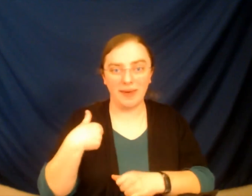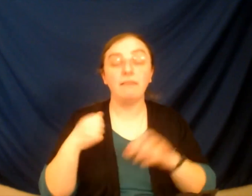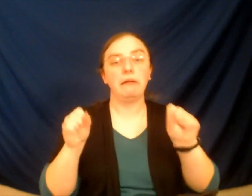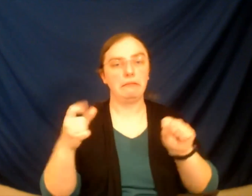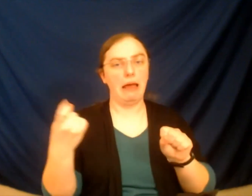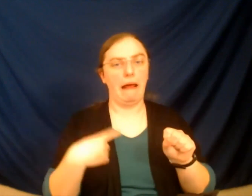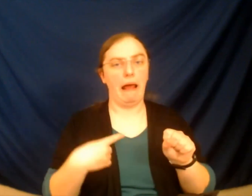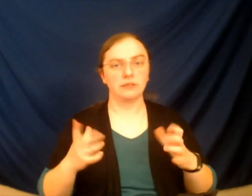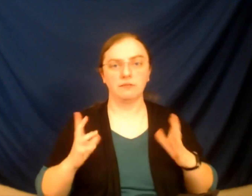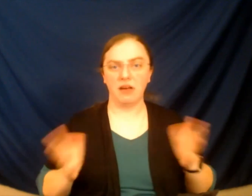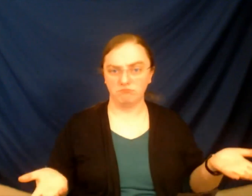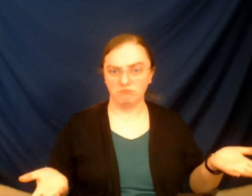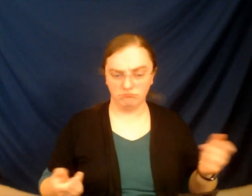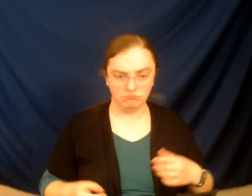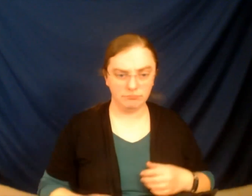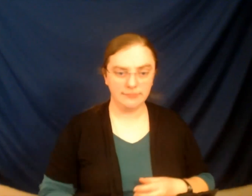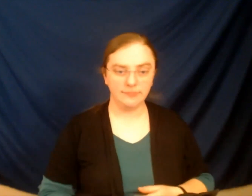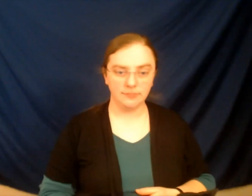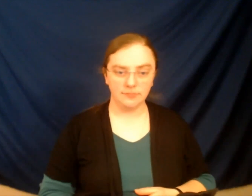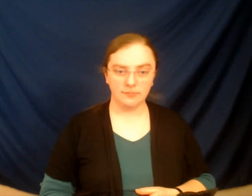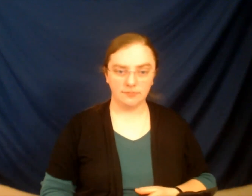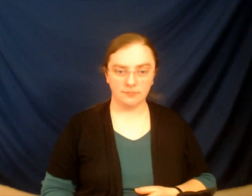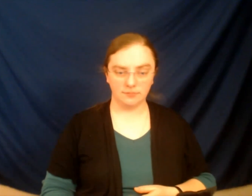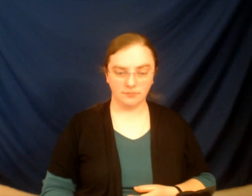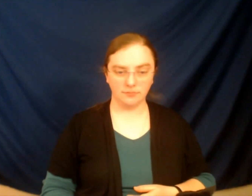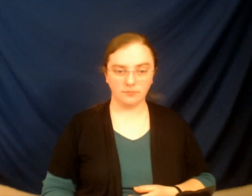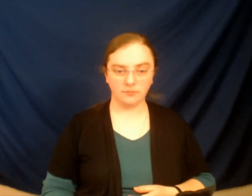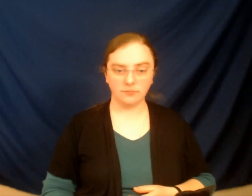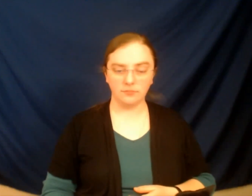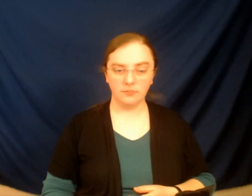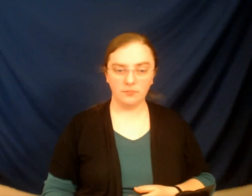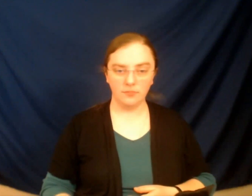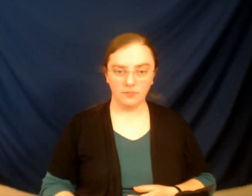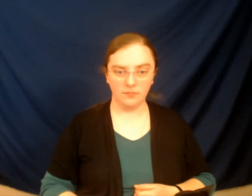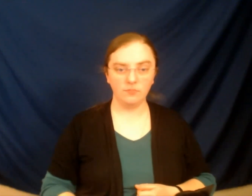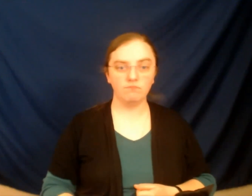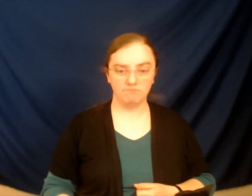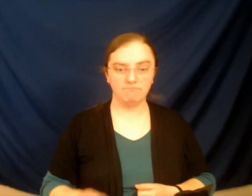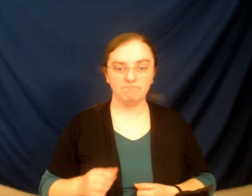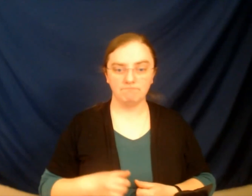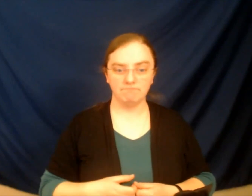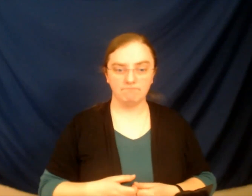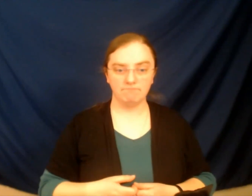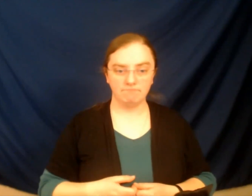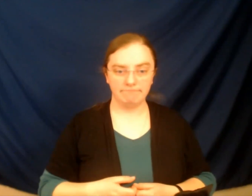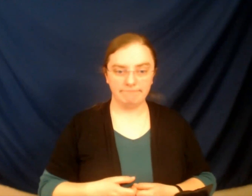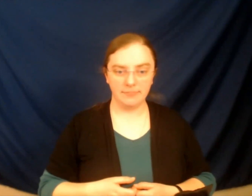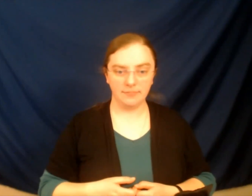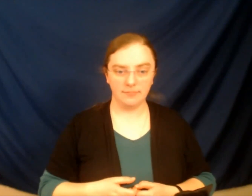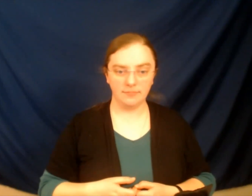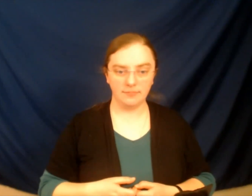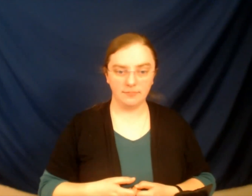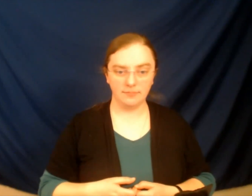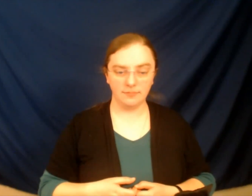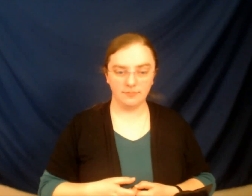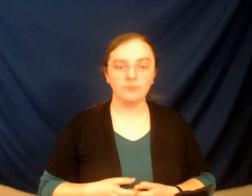recovery services. I believe they've been in our in the AACC newsletter, but if not,